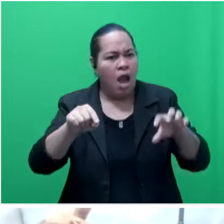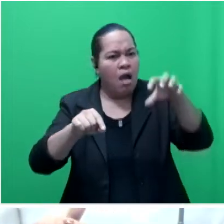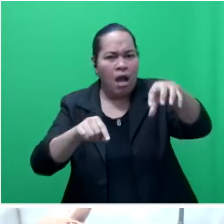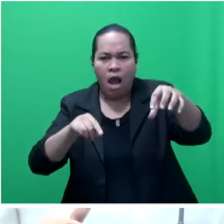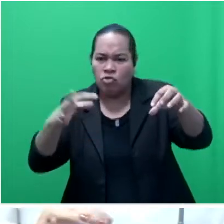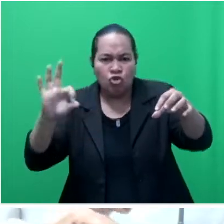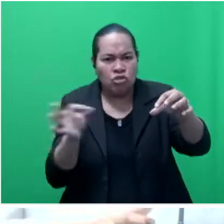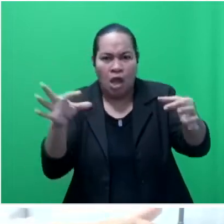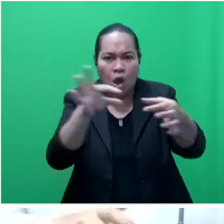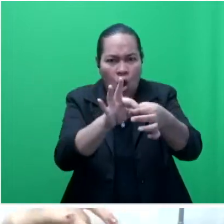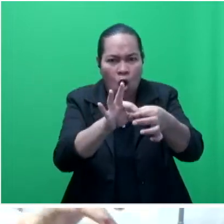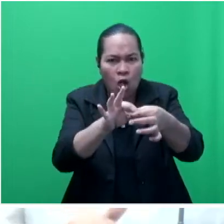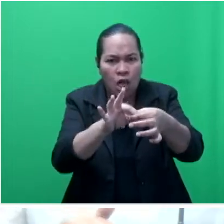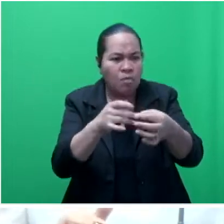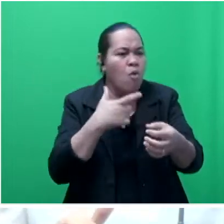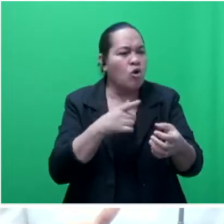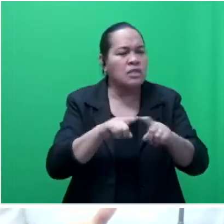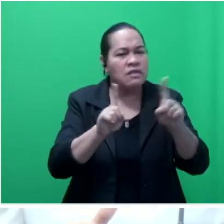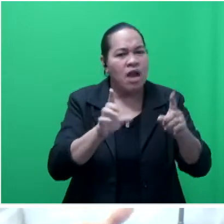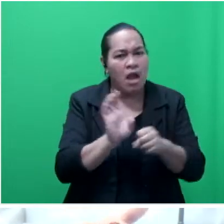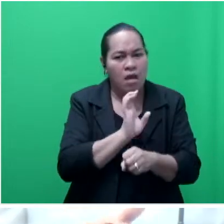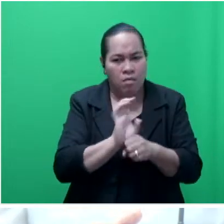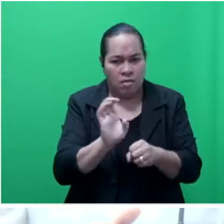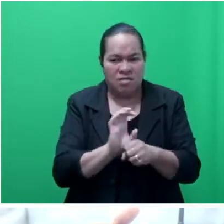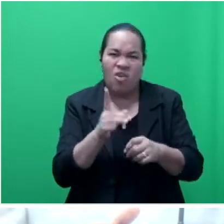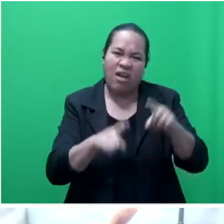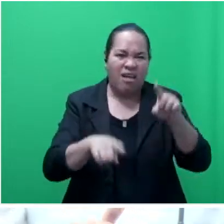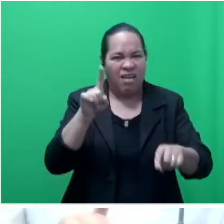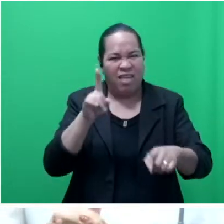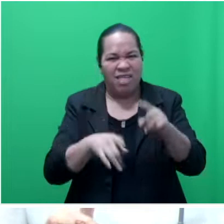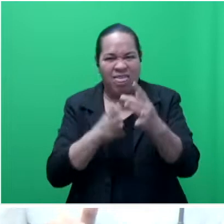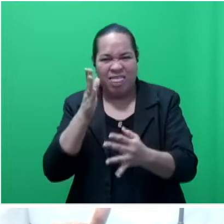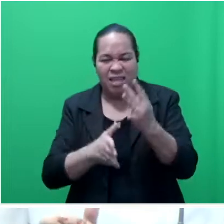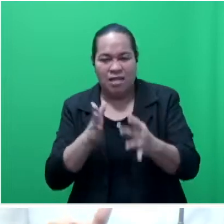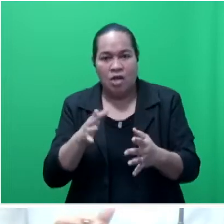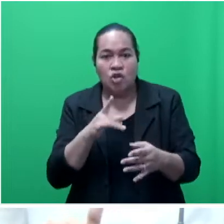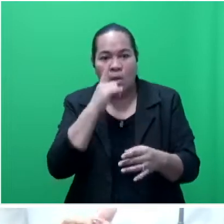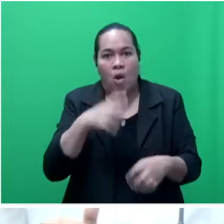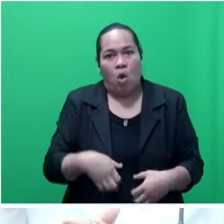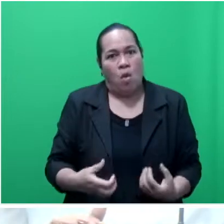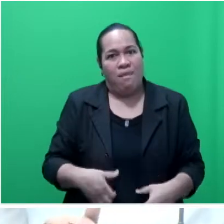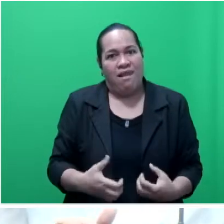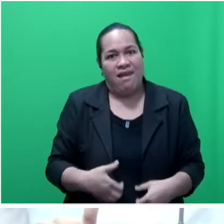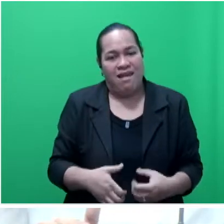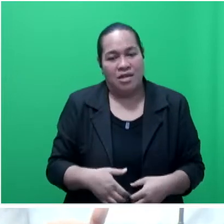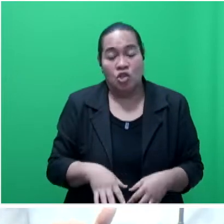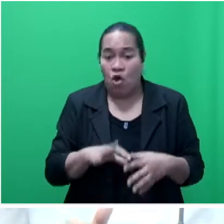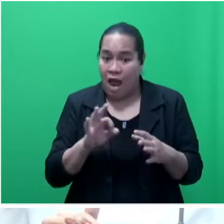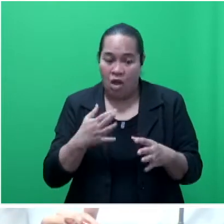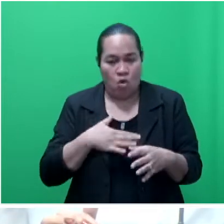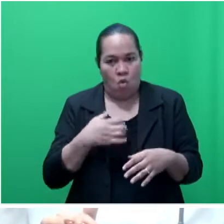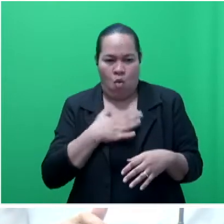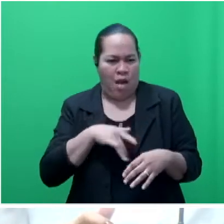Or in some instances, the black wiring was done, but the grid actually did not come along. So people say, oh, there's a disconnectivity. So in order to avoid the disconnectivity,